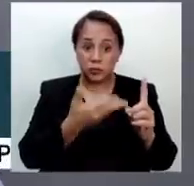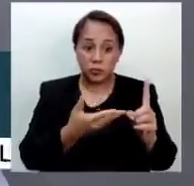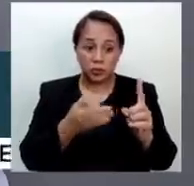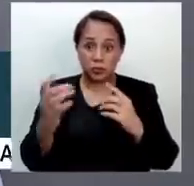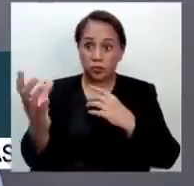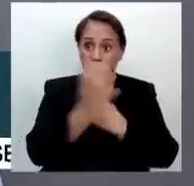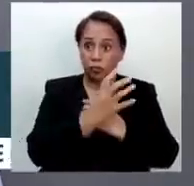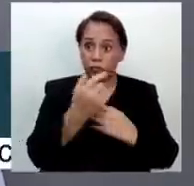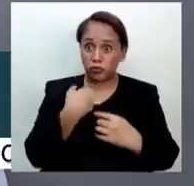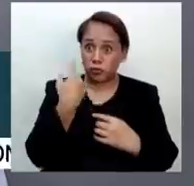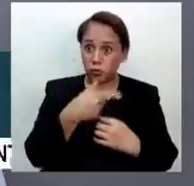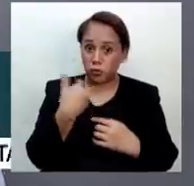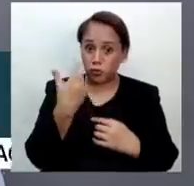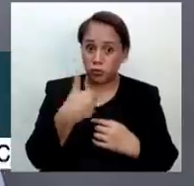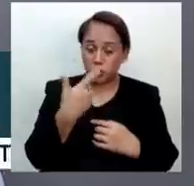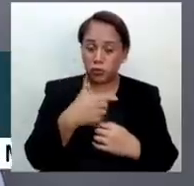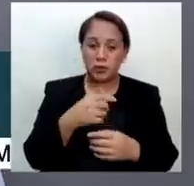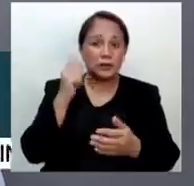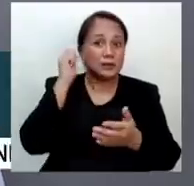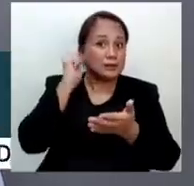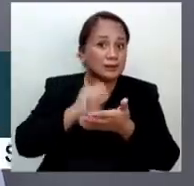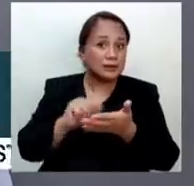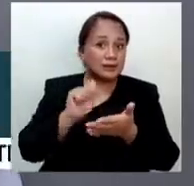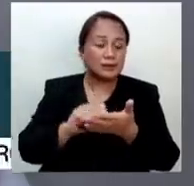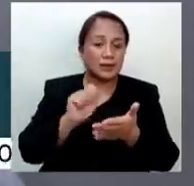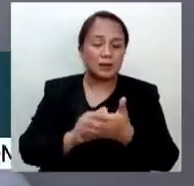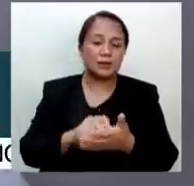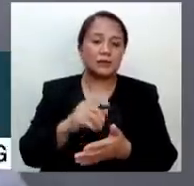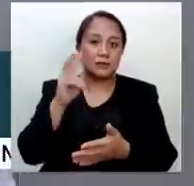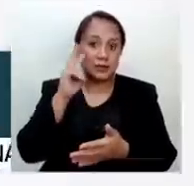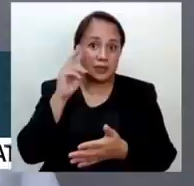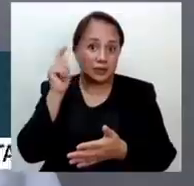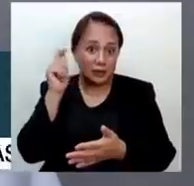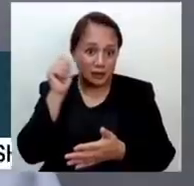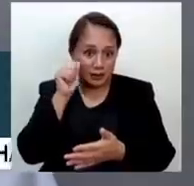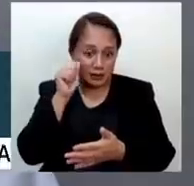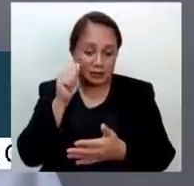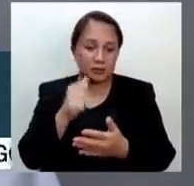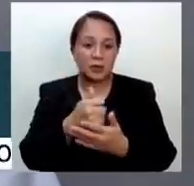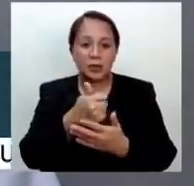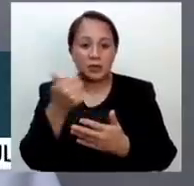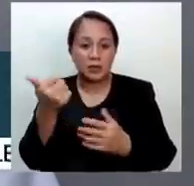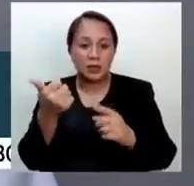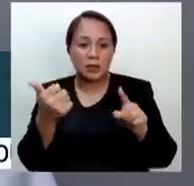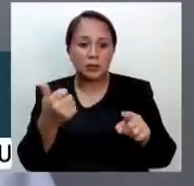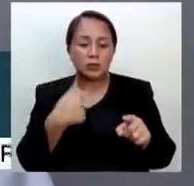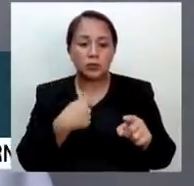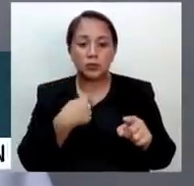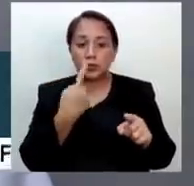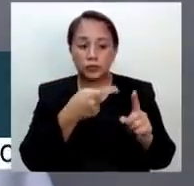si Secretary Aguirre and his companies. Tinabag ako ni